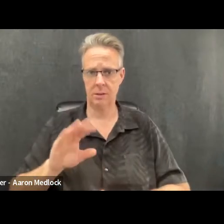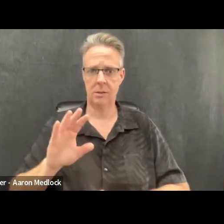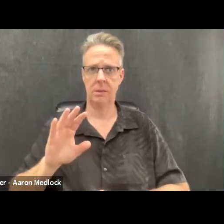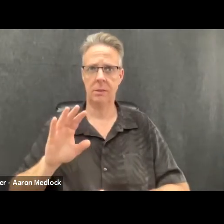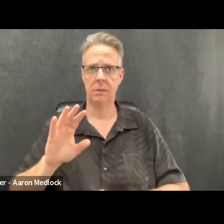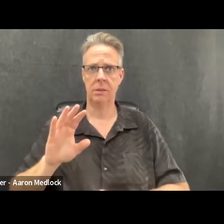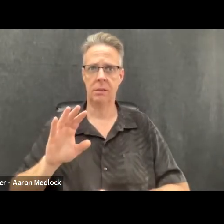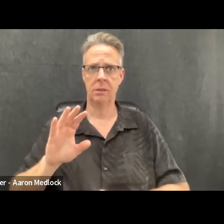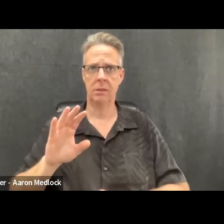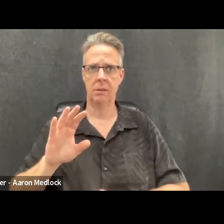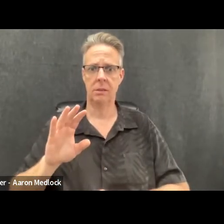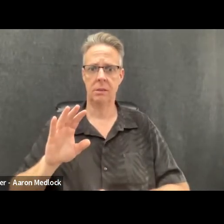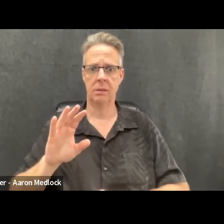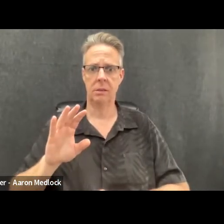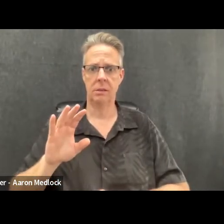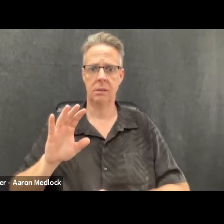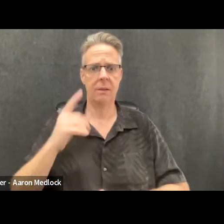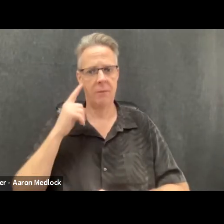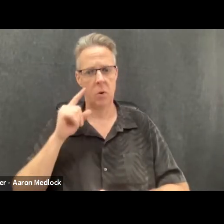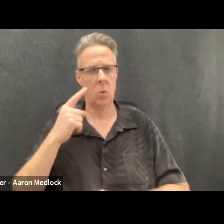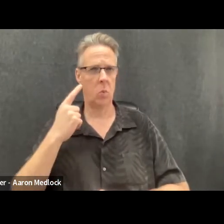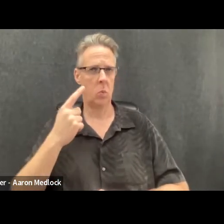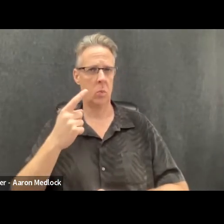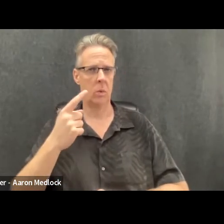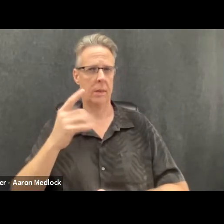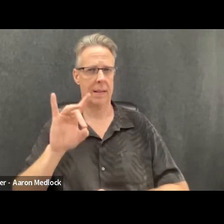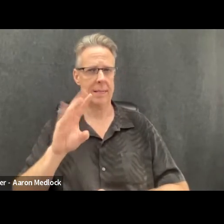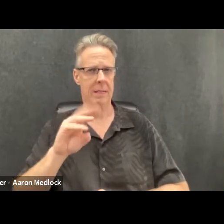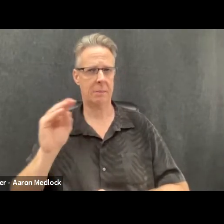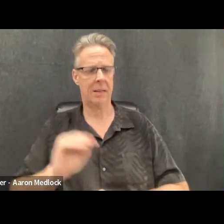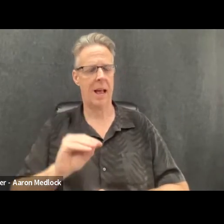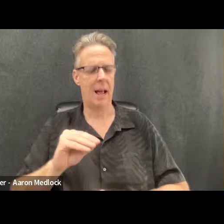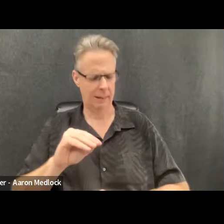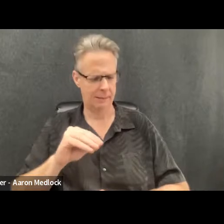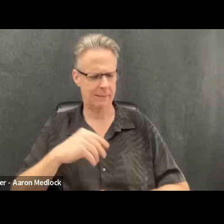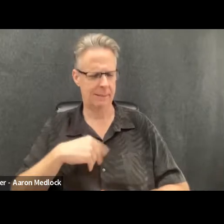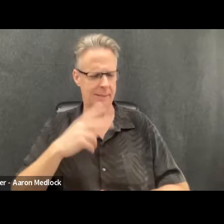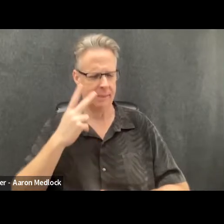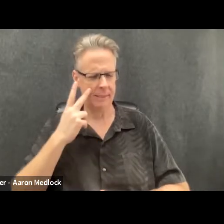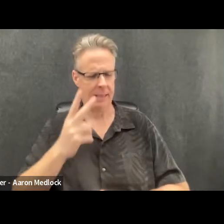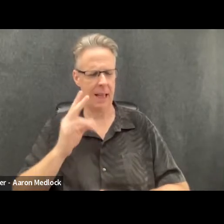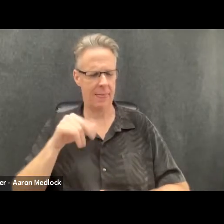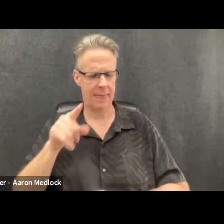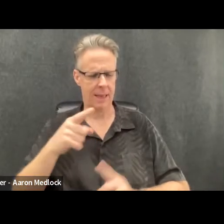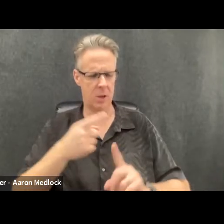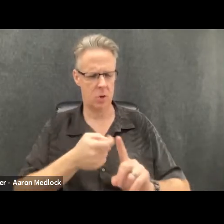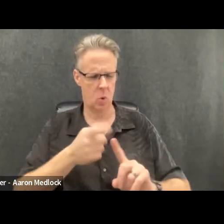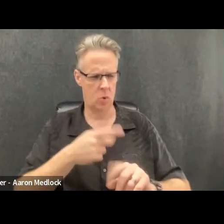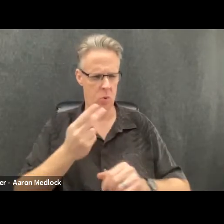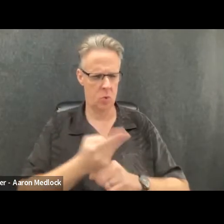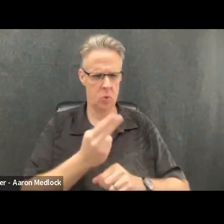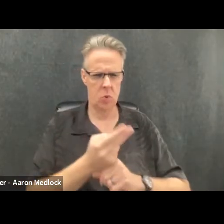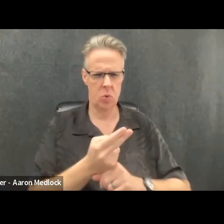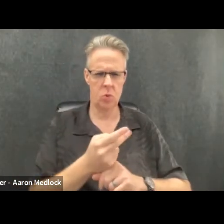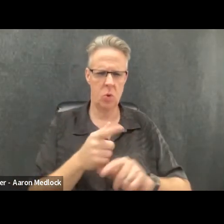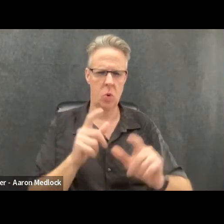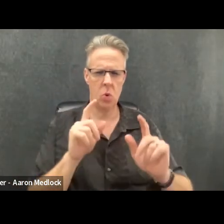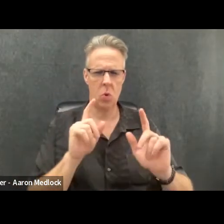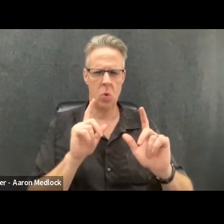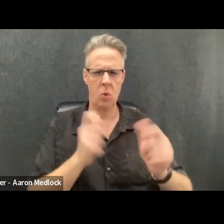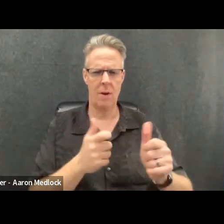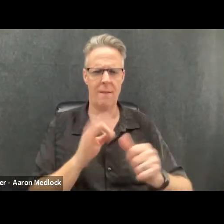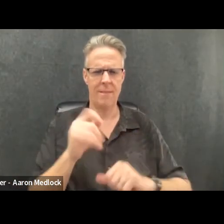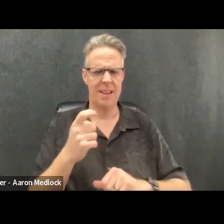that is for one thing, I saw that the source that I believe folks were using was Quick Facts. There's